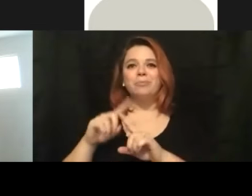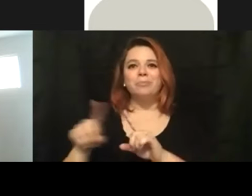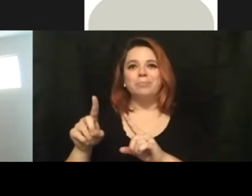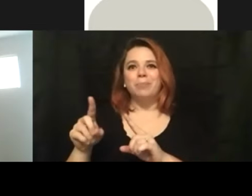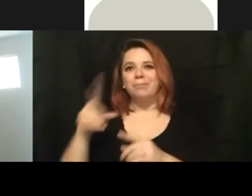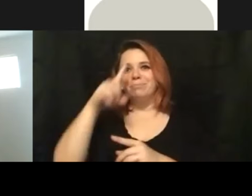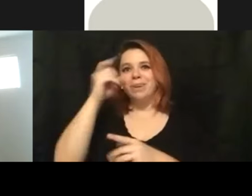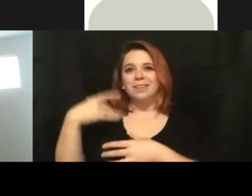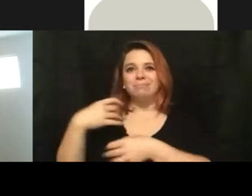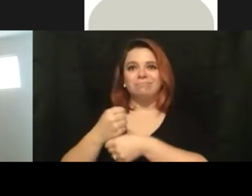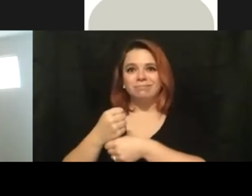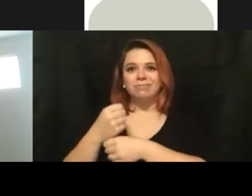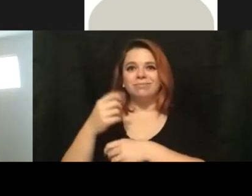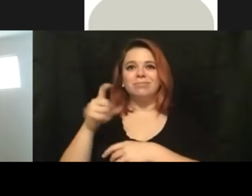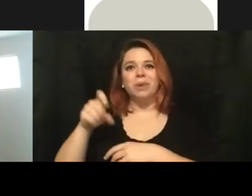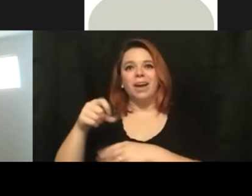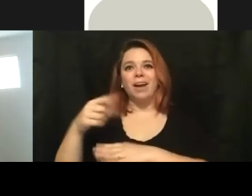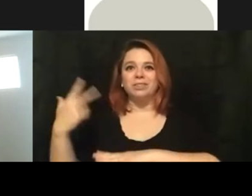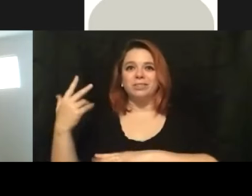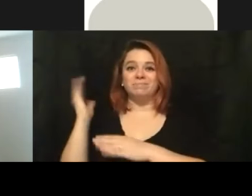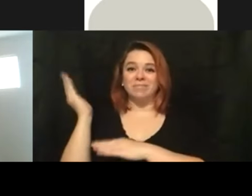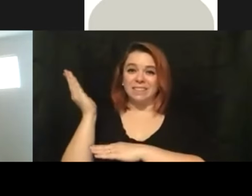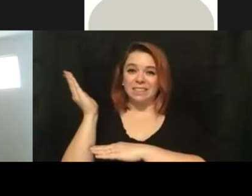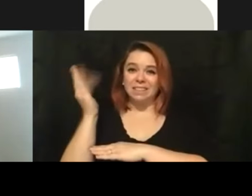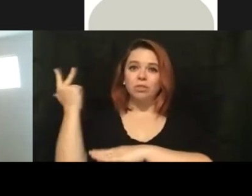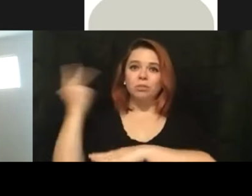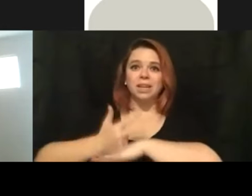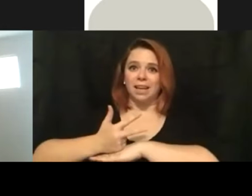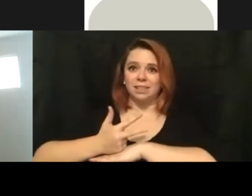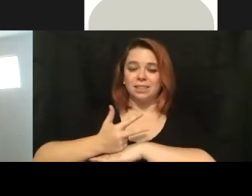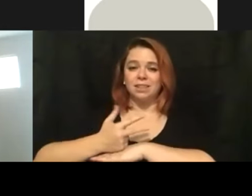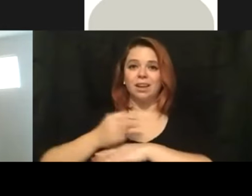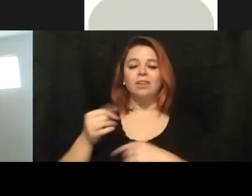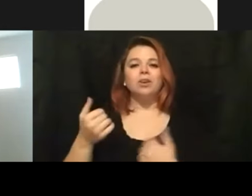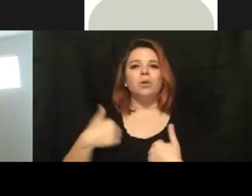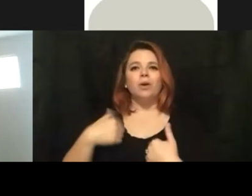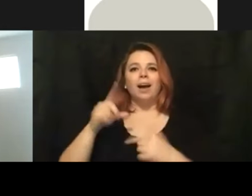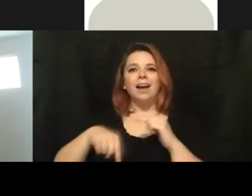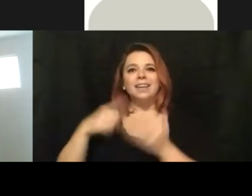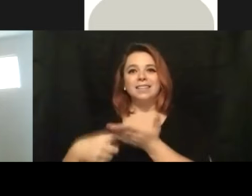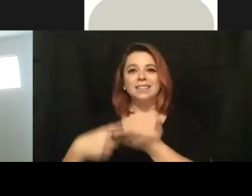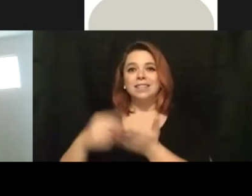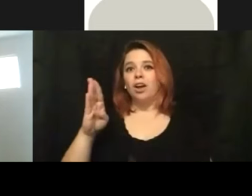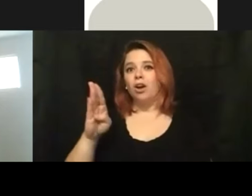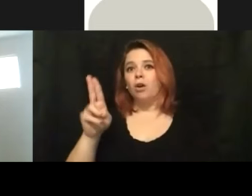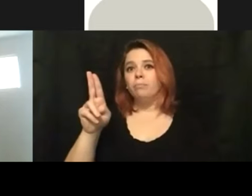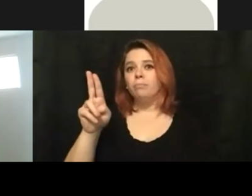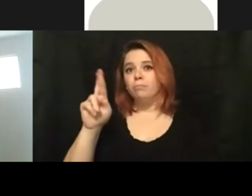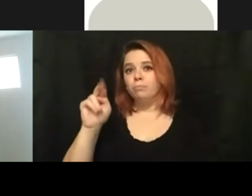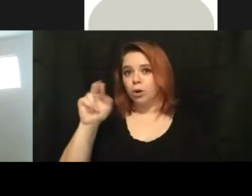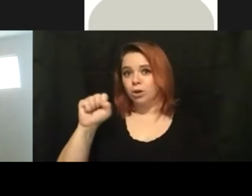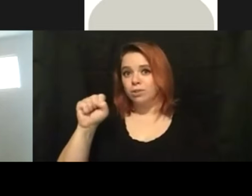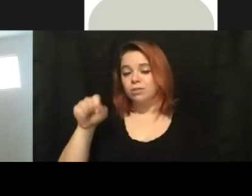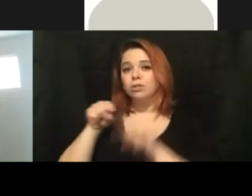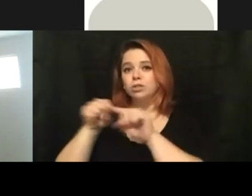things I may say is, look, I don't have time to talk about burns in class today. So make sure you read that in the textbook, because it's going to be on the